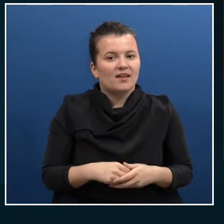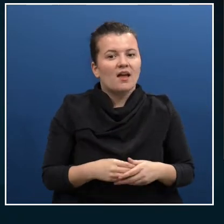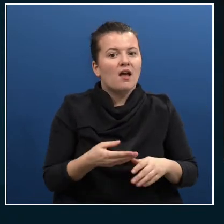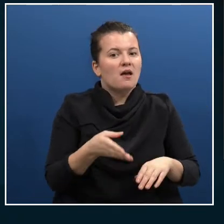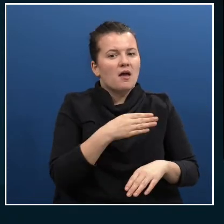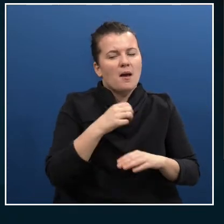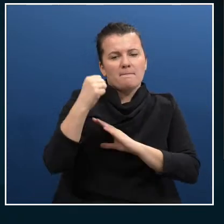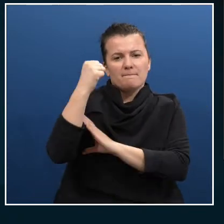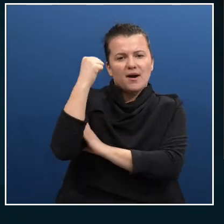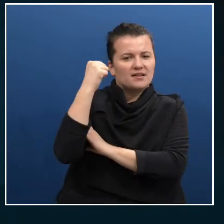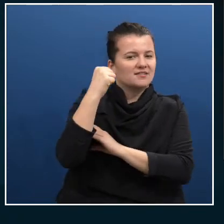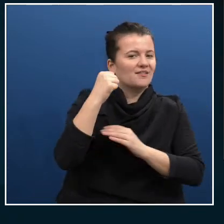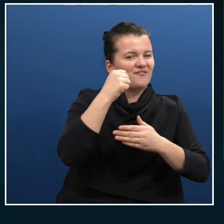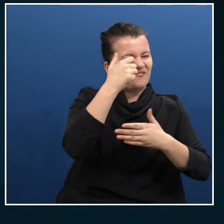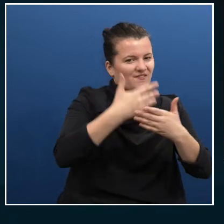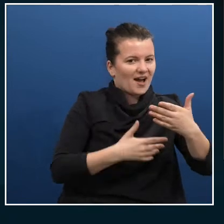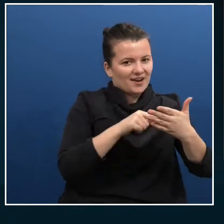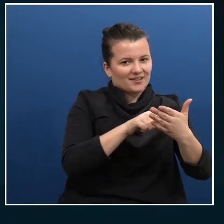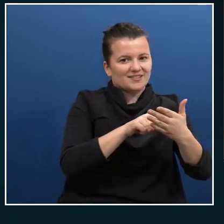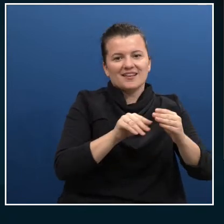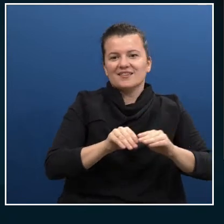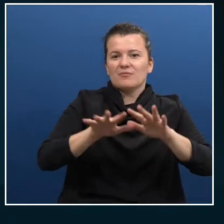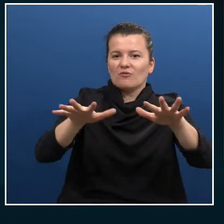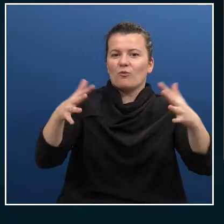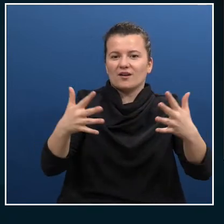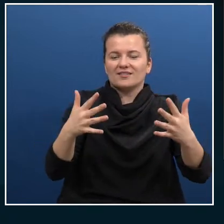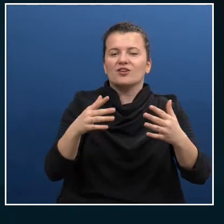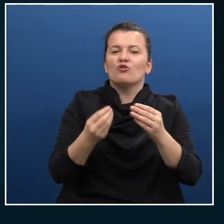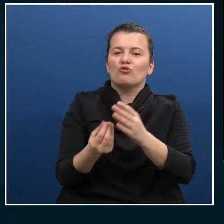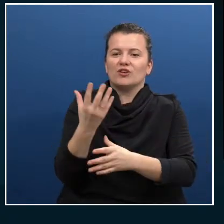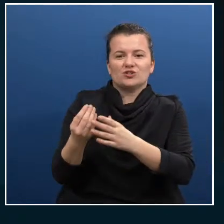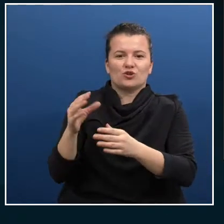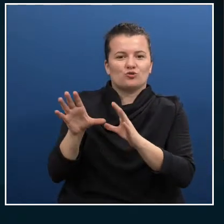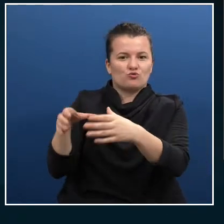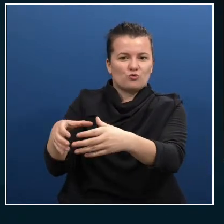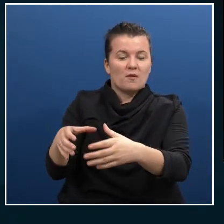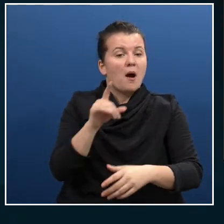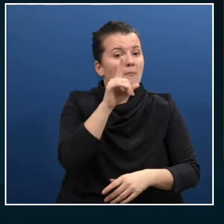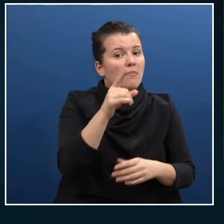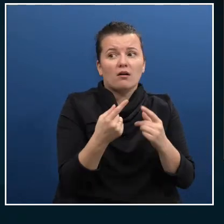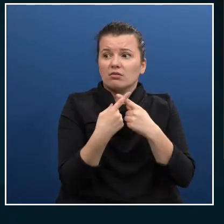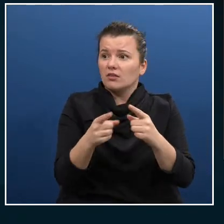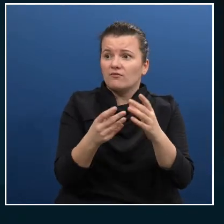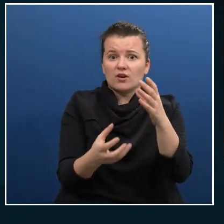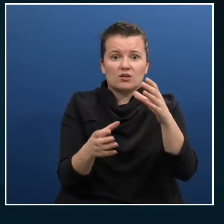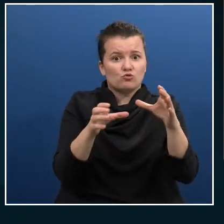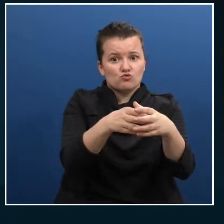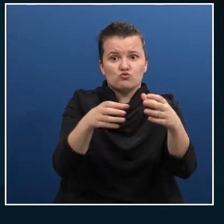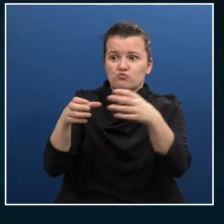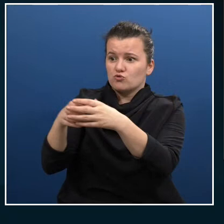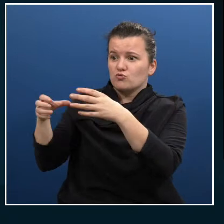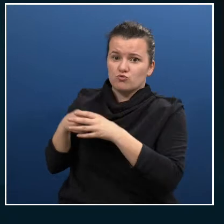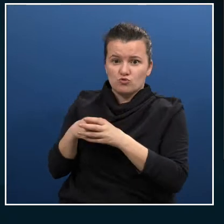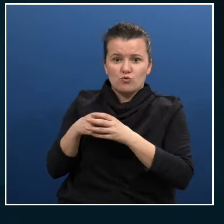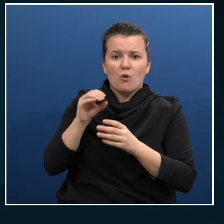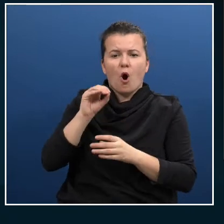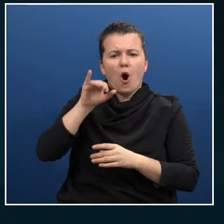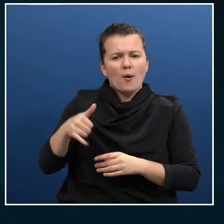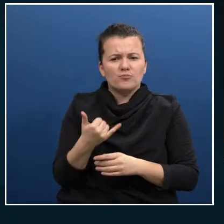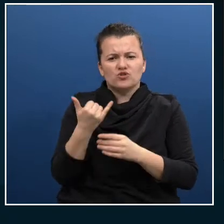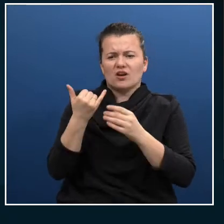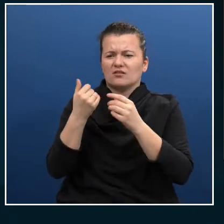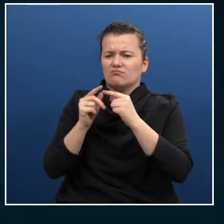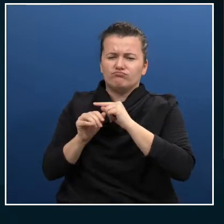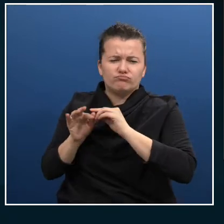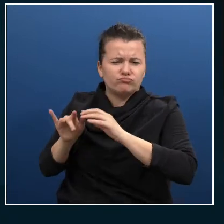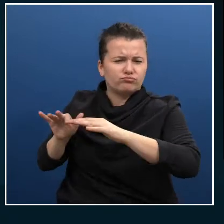single deployment towards a single resource group. But what if I have multiple resource groups, multiple objects, and multiple dependencies